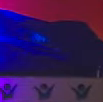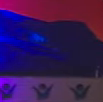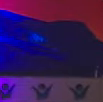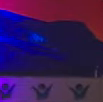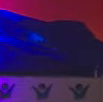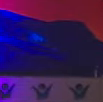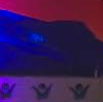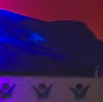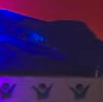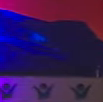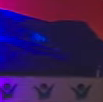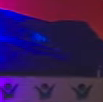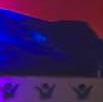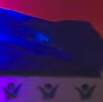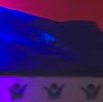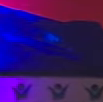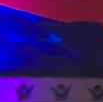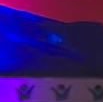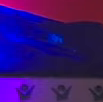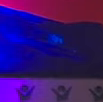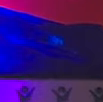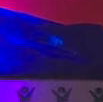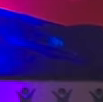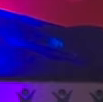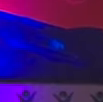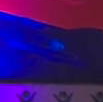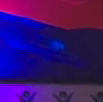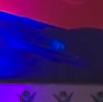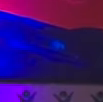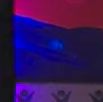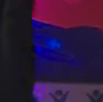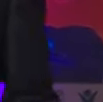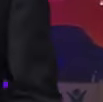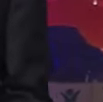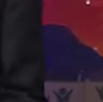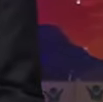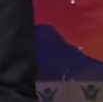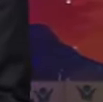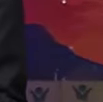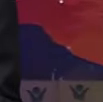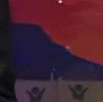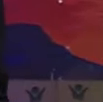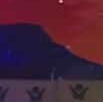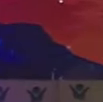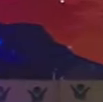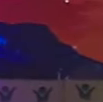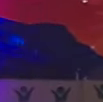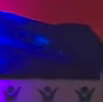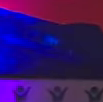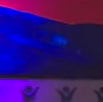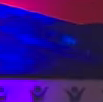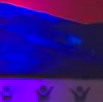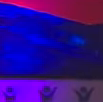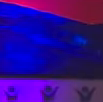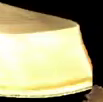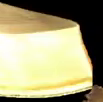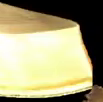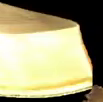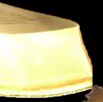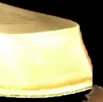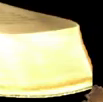cults substitute human teachings for the Word of God. Jesus said in John 17, verse